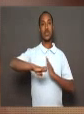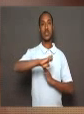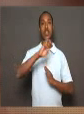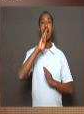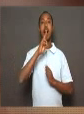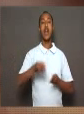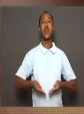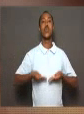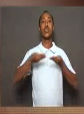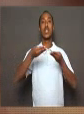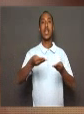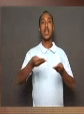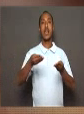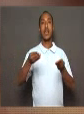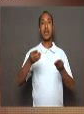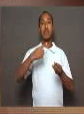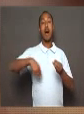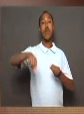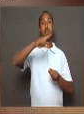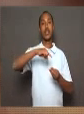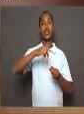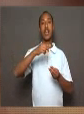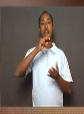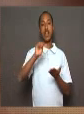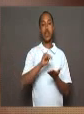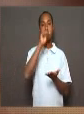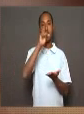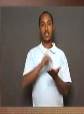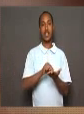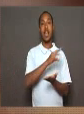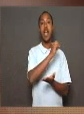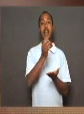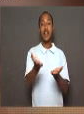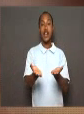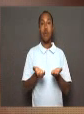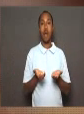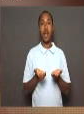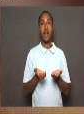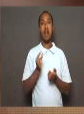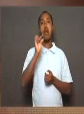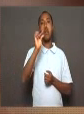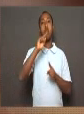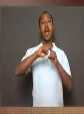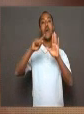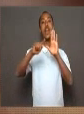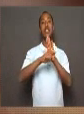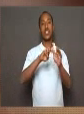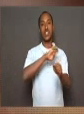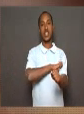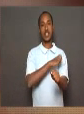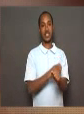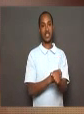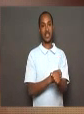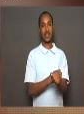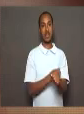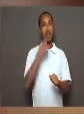electrons are loosely bound to the nucleus and require low ionization